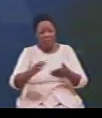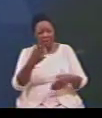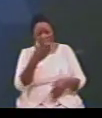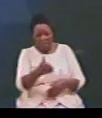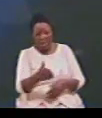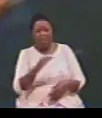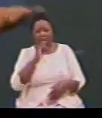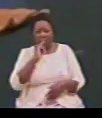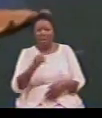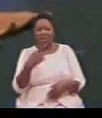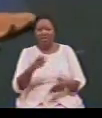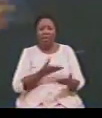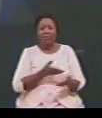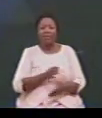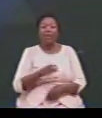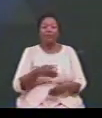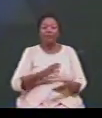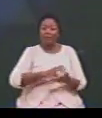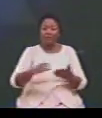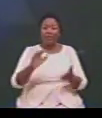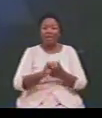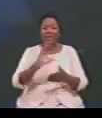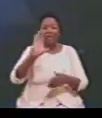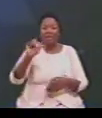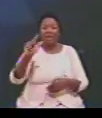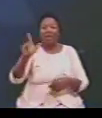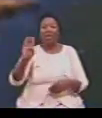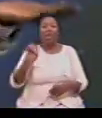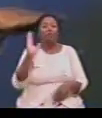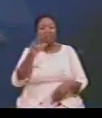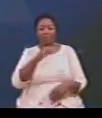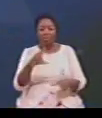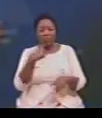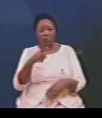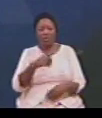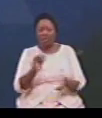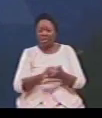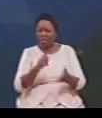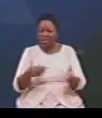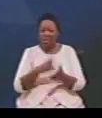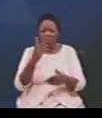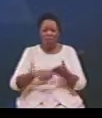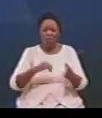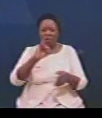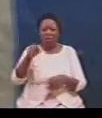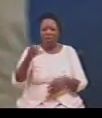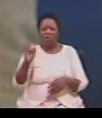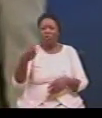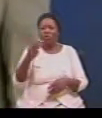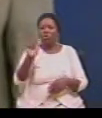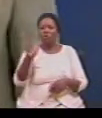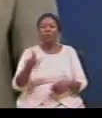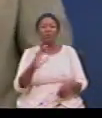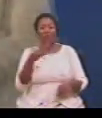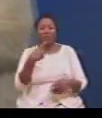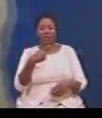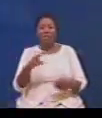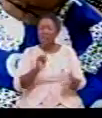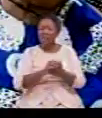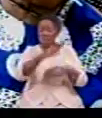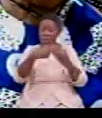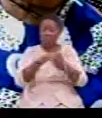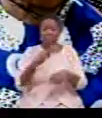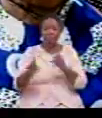a verse Caleb could have told you. And this is something Joshua could have said. All the people of the